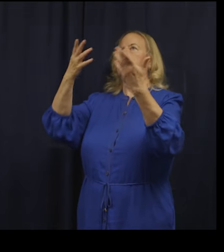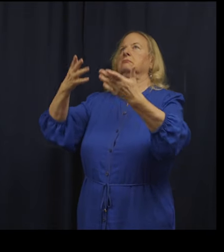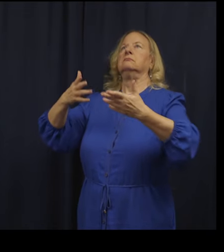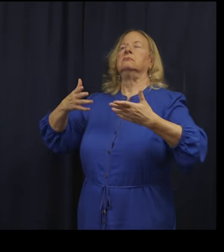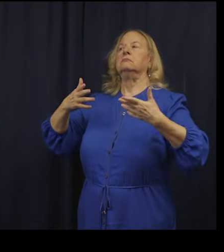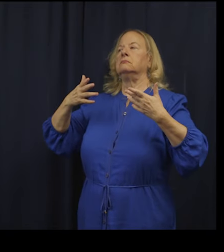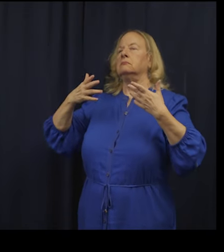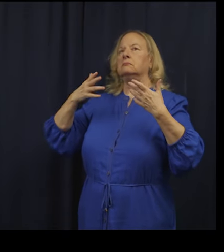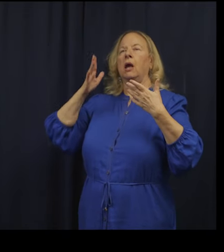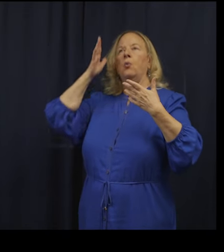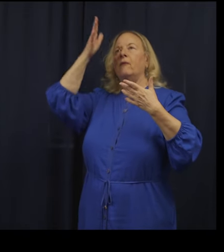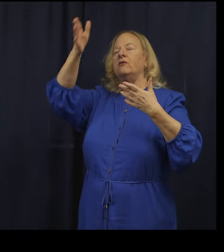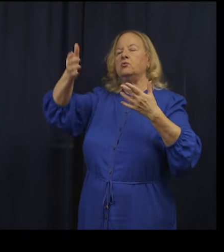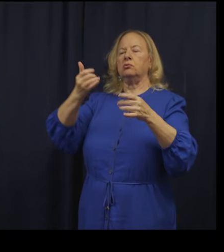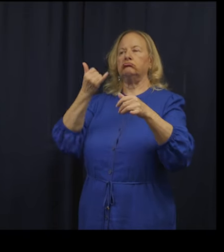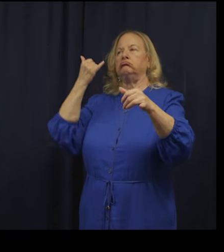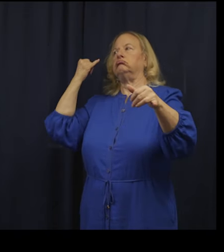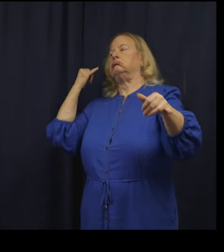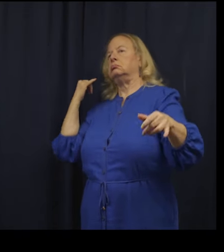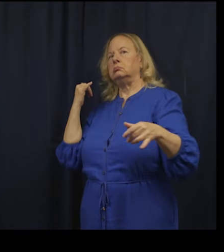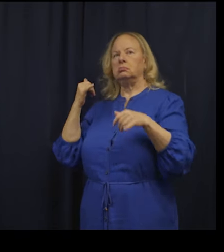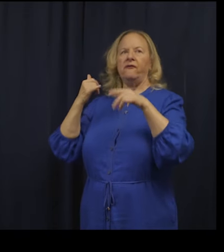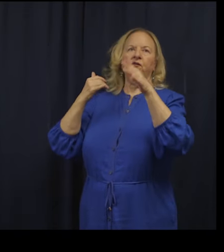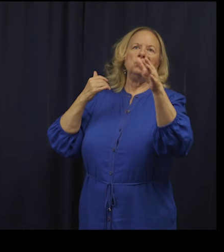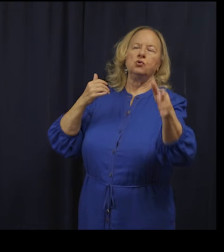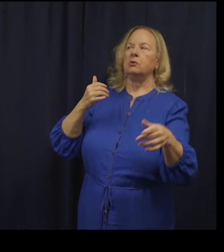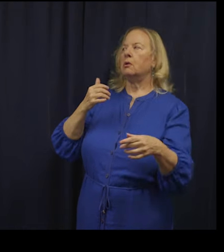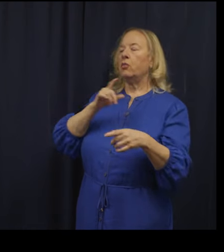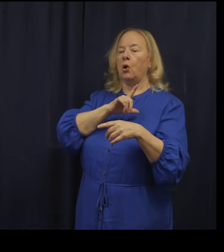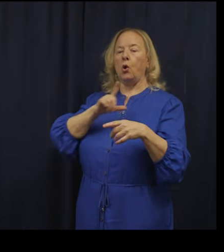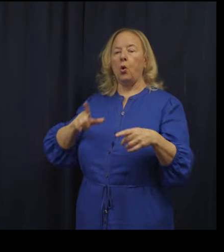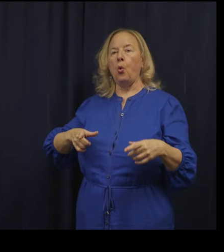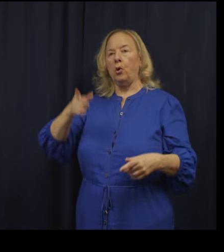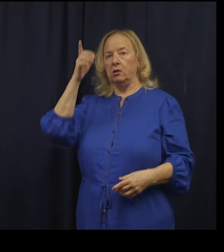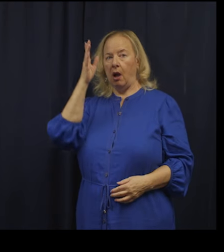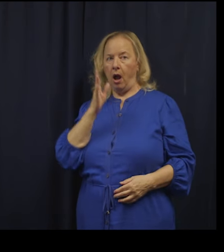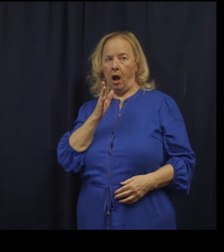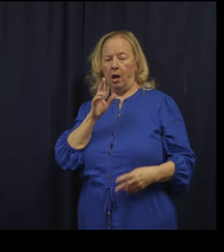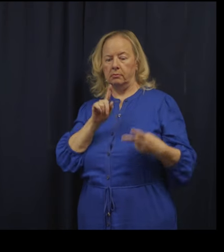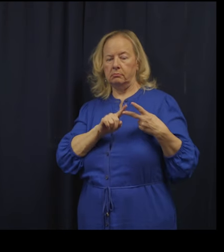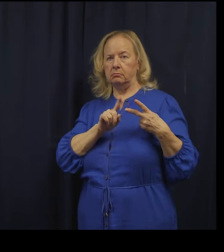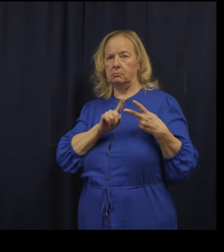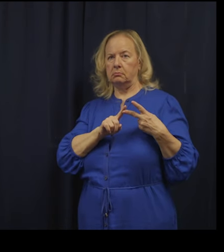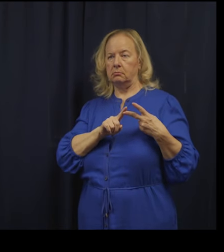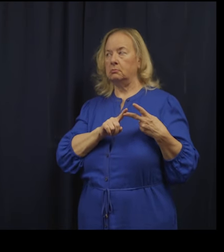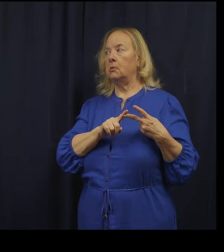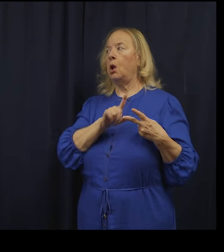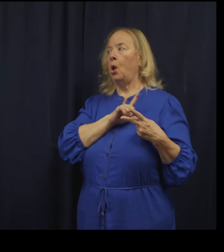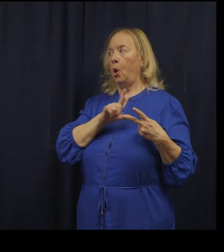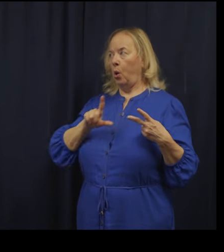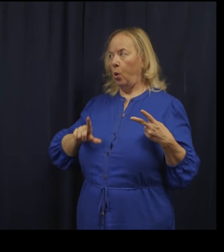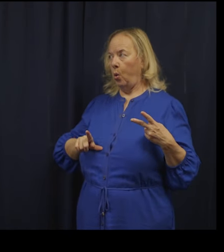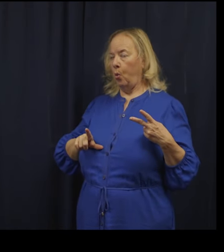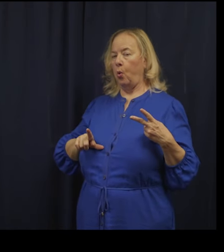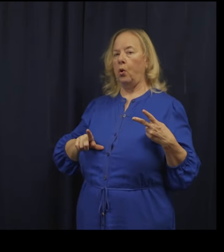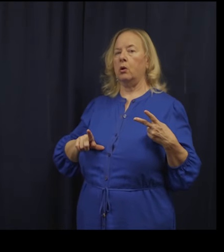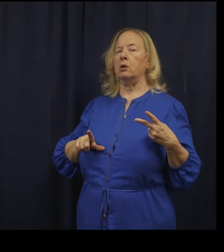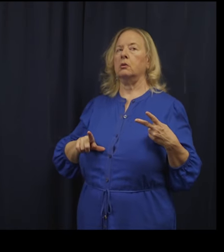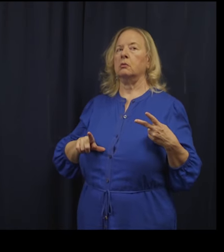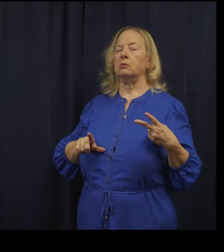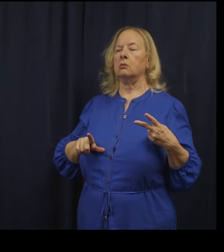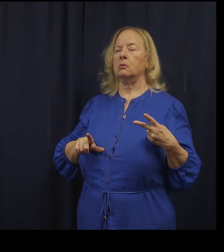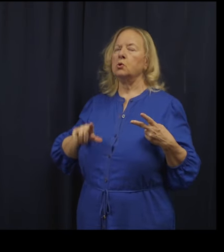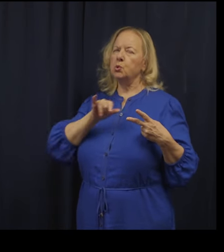the world to come. And then the second time, it's the Lord God. Here we say the Lord as